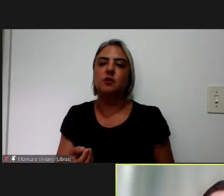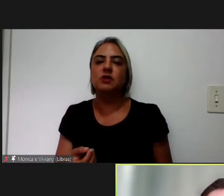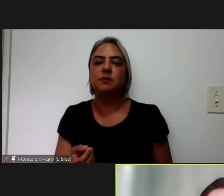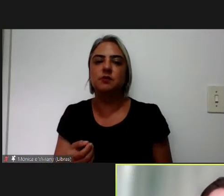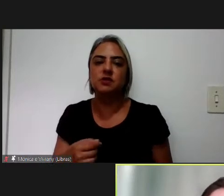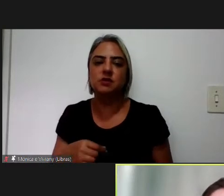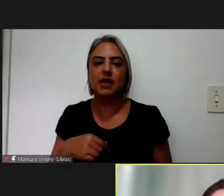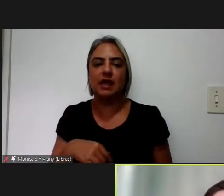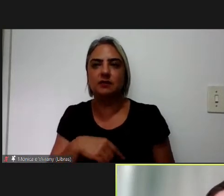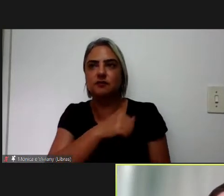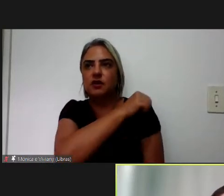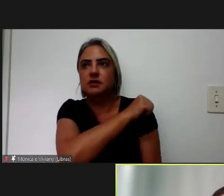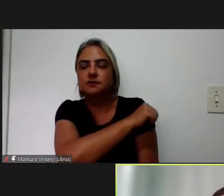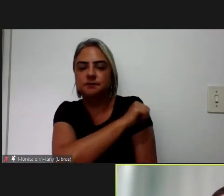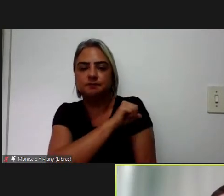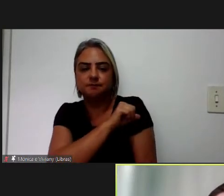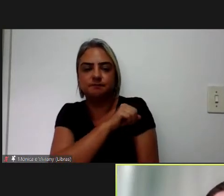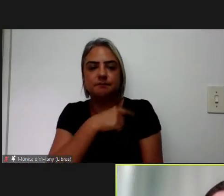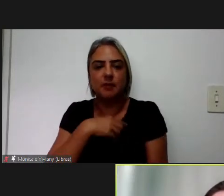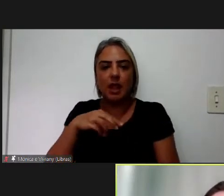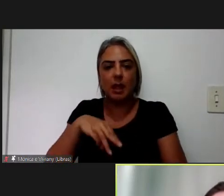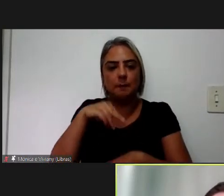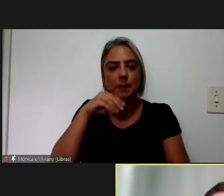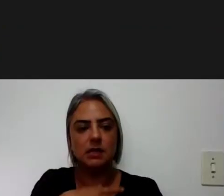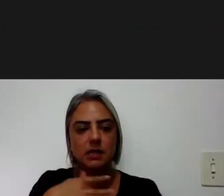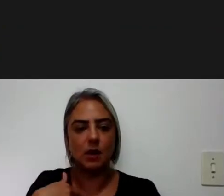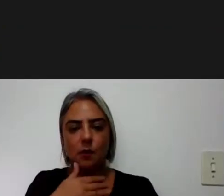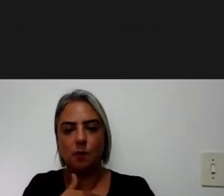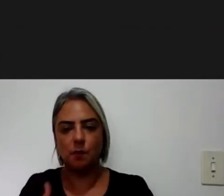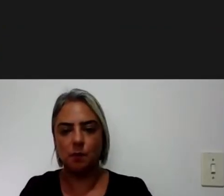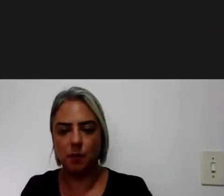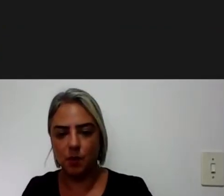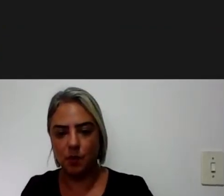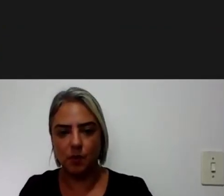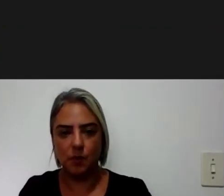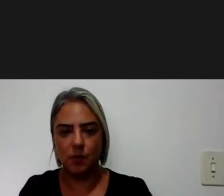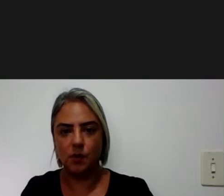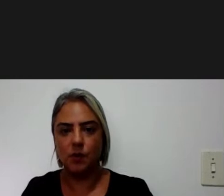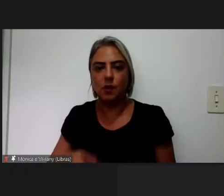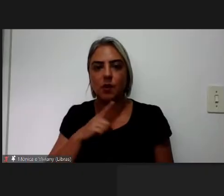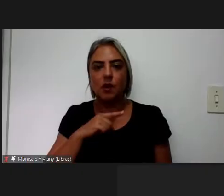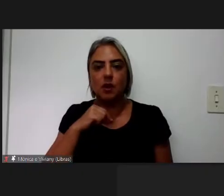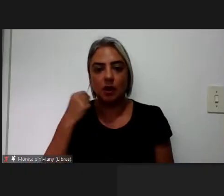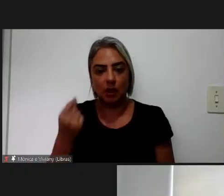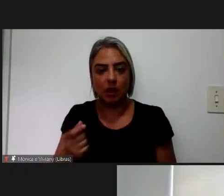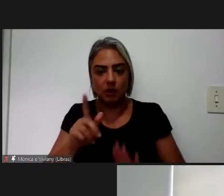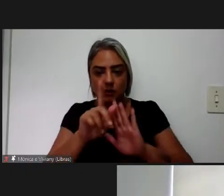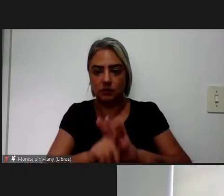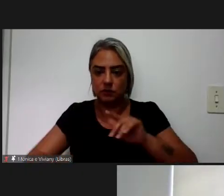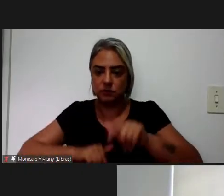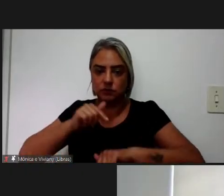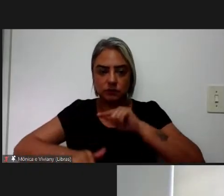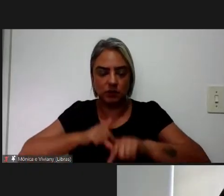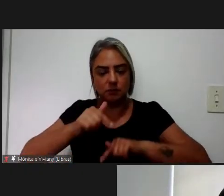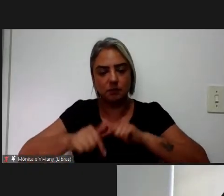Oliveira Costa, nurse, is a doctor in public health with